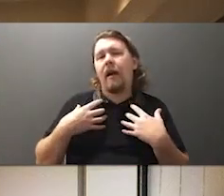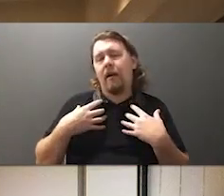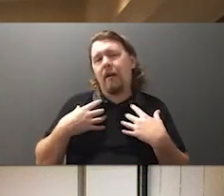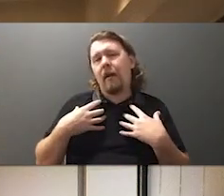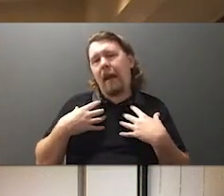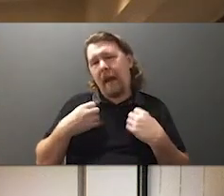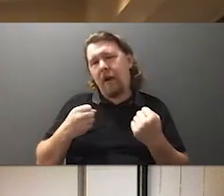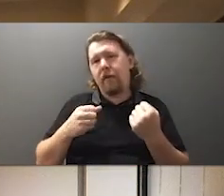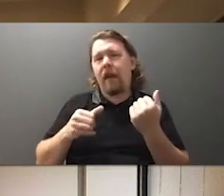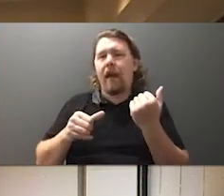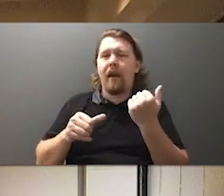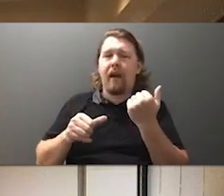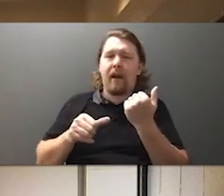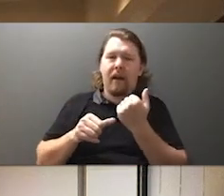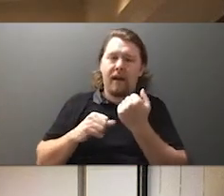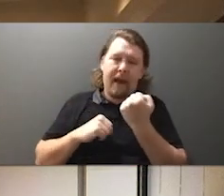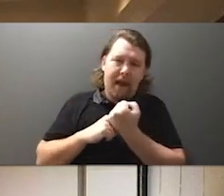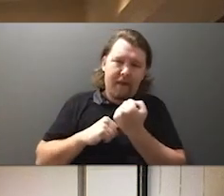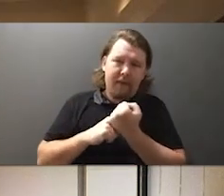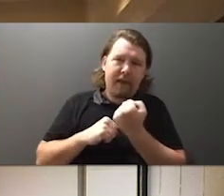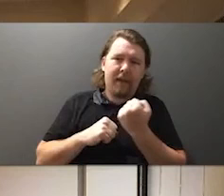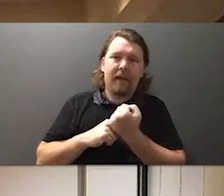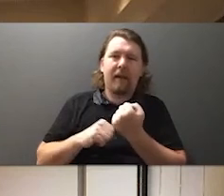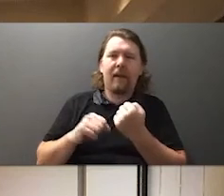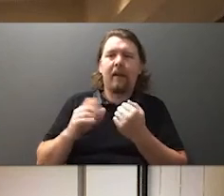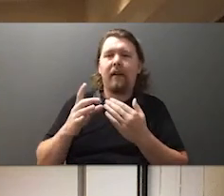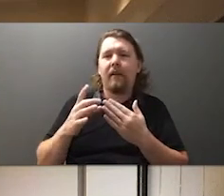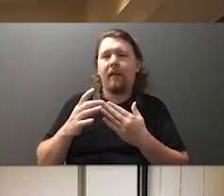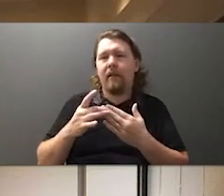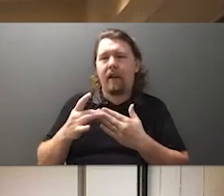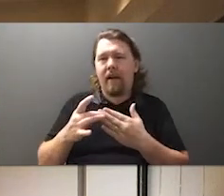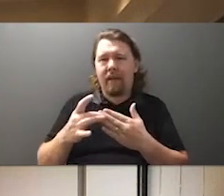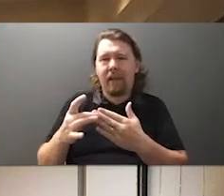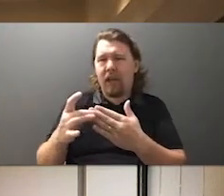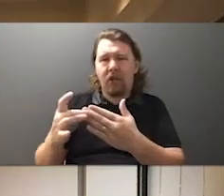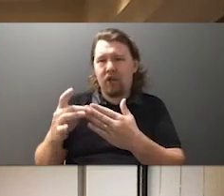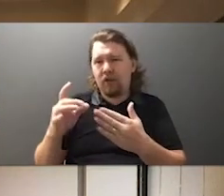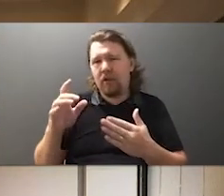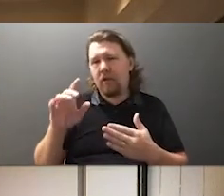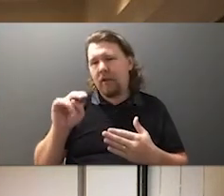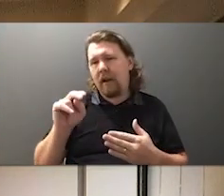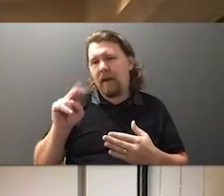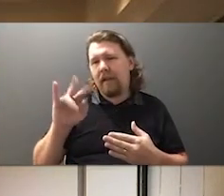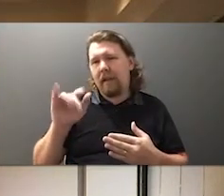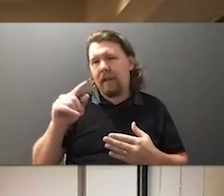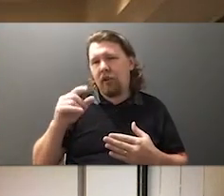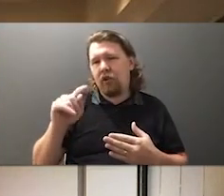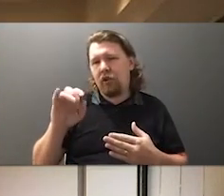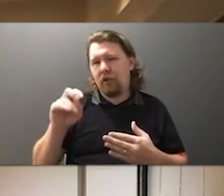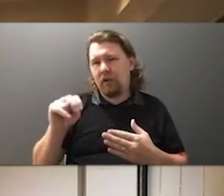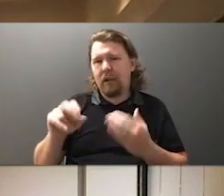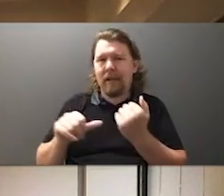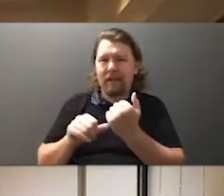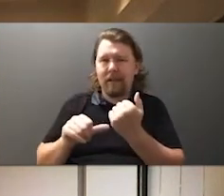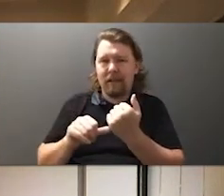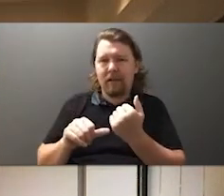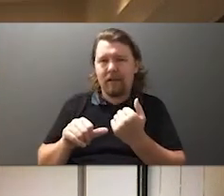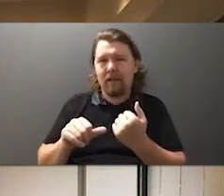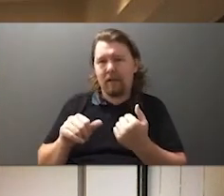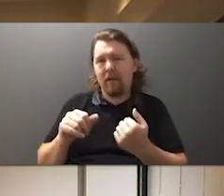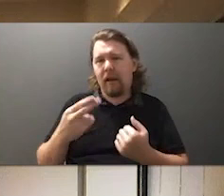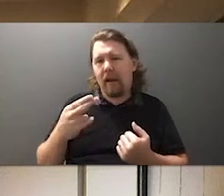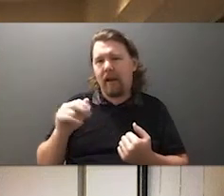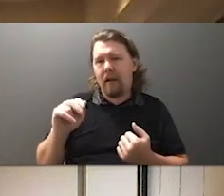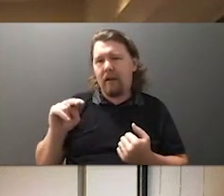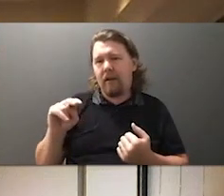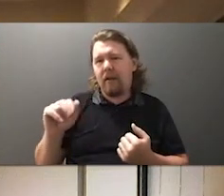health advocate navigation assistant. But she guided me through my journey, and this is a journey. And that's